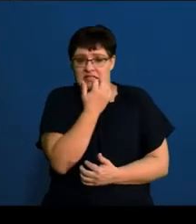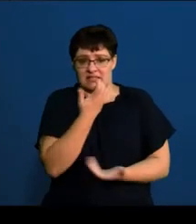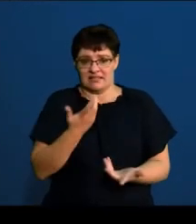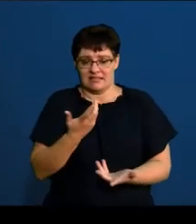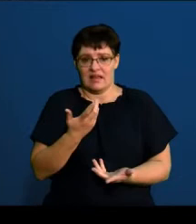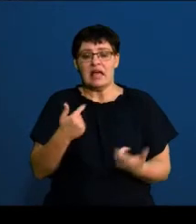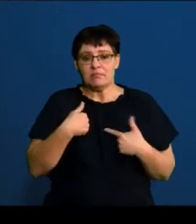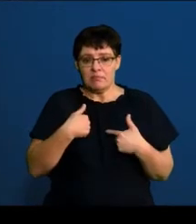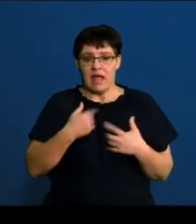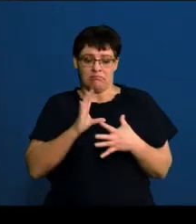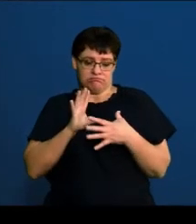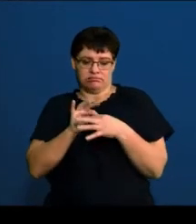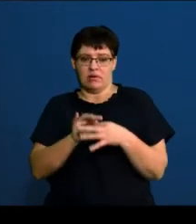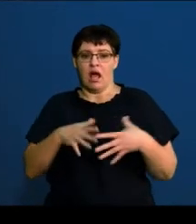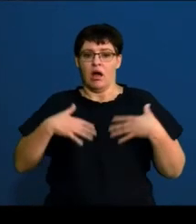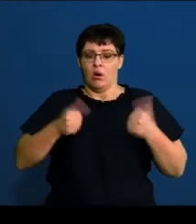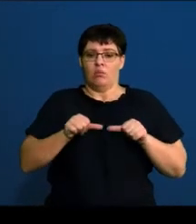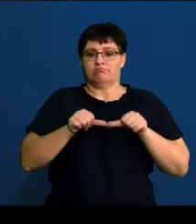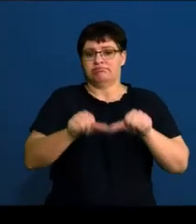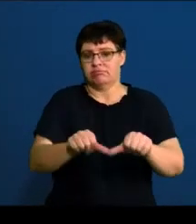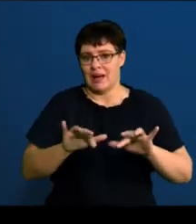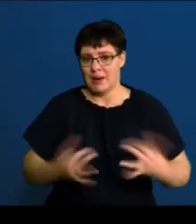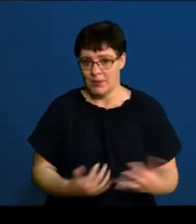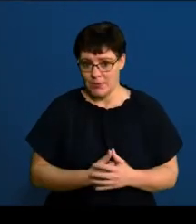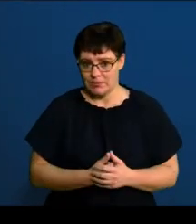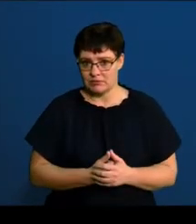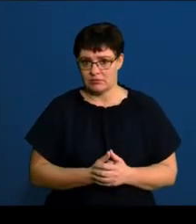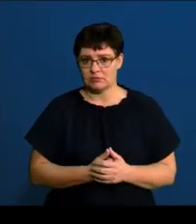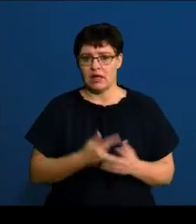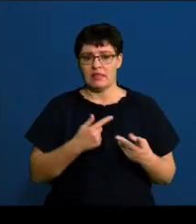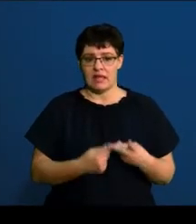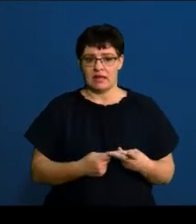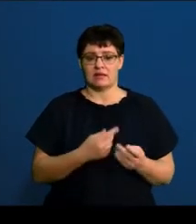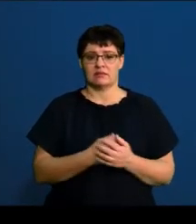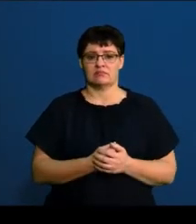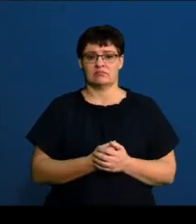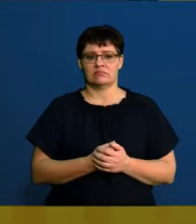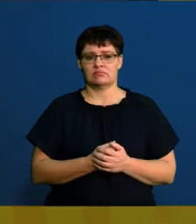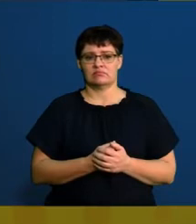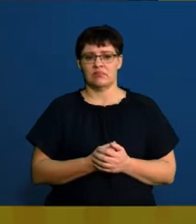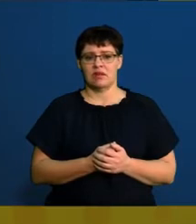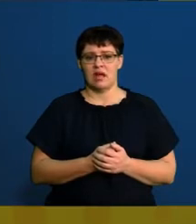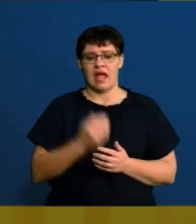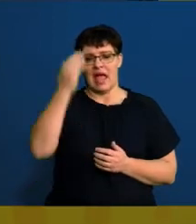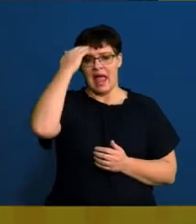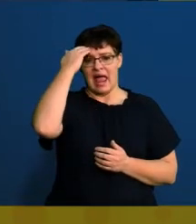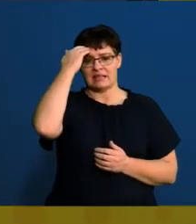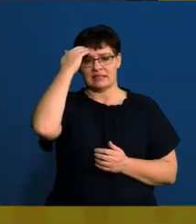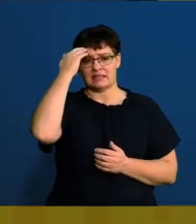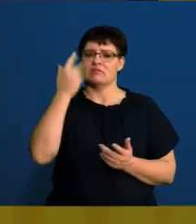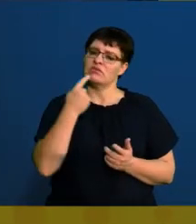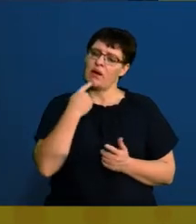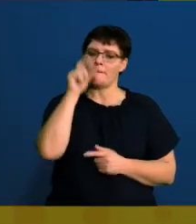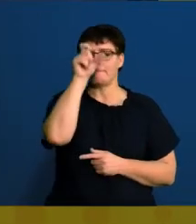coping mechanism for some people. Then we have head in the hands. So if you are the shy type and you're talking